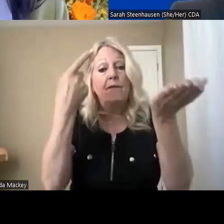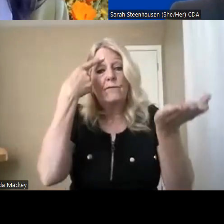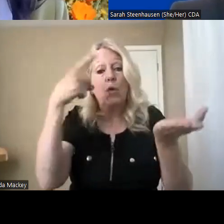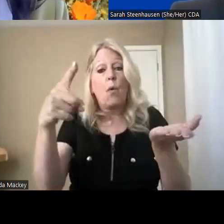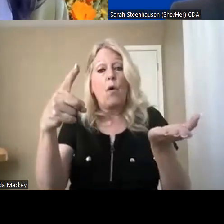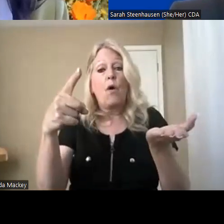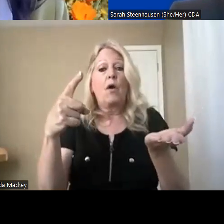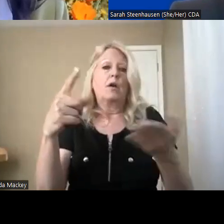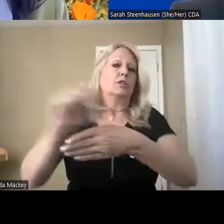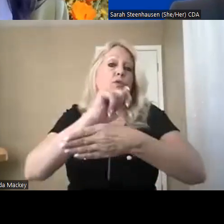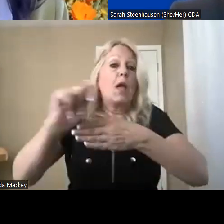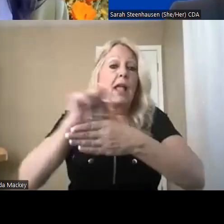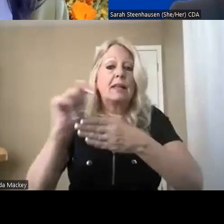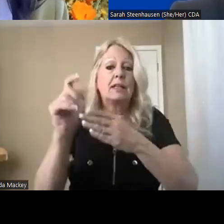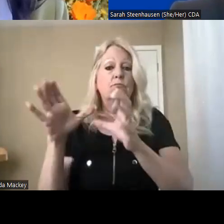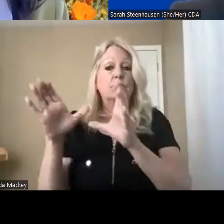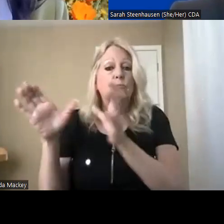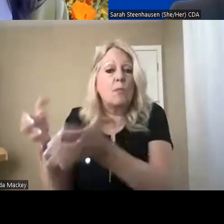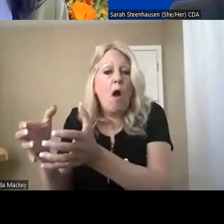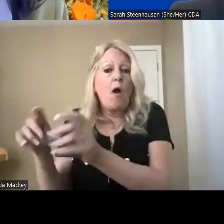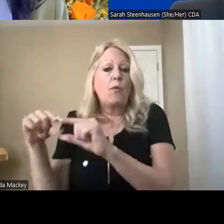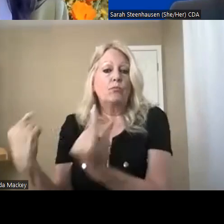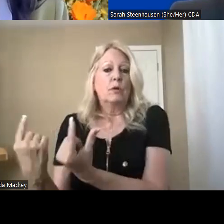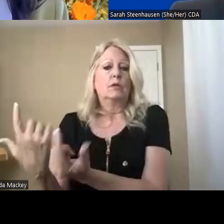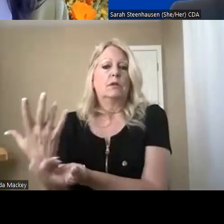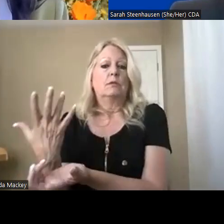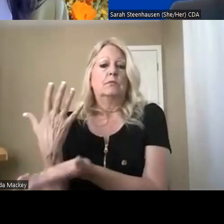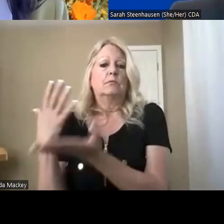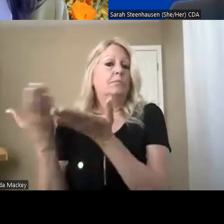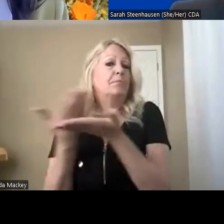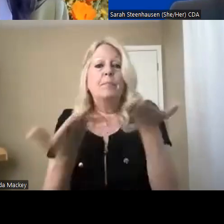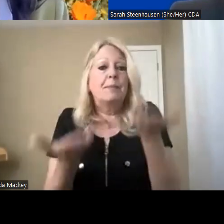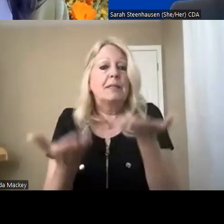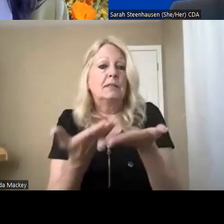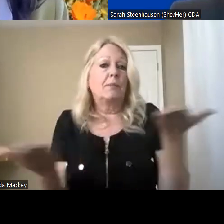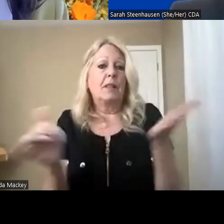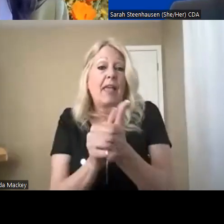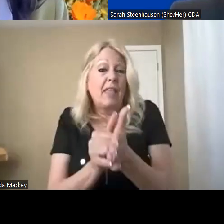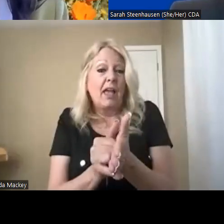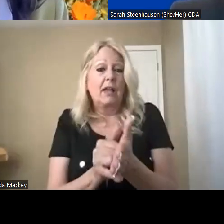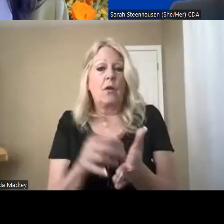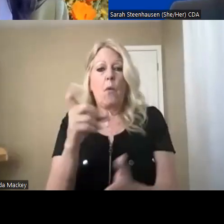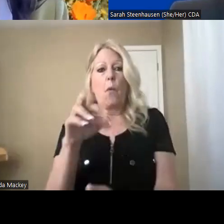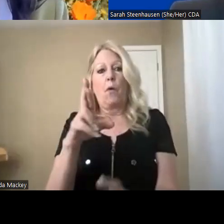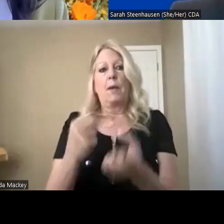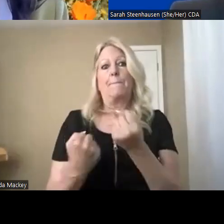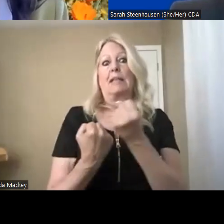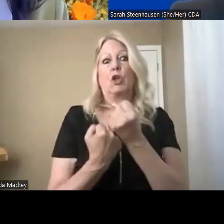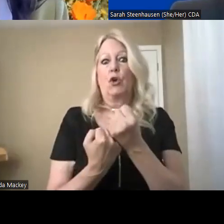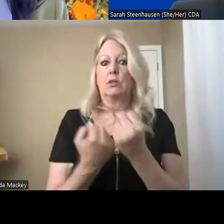train folks and they could, and so maybe something like that. And mentoring also. I mean,